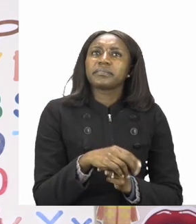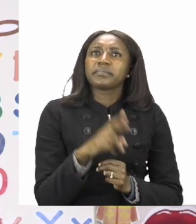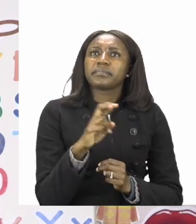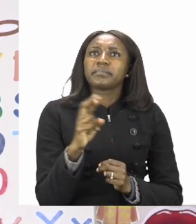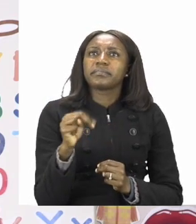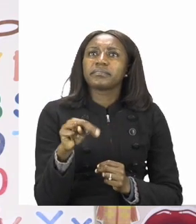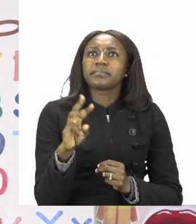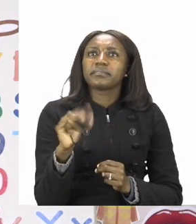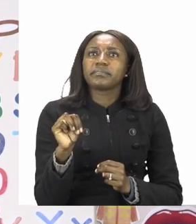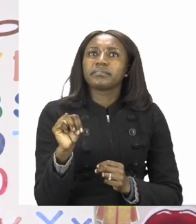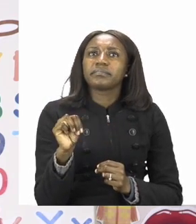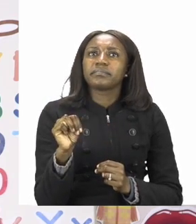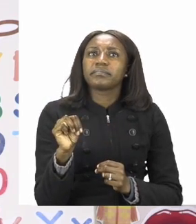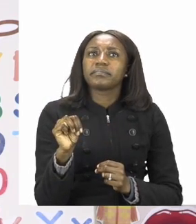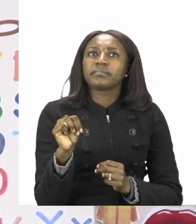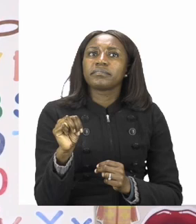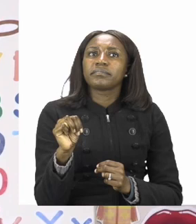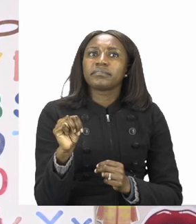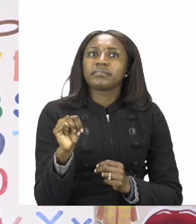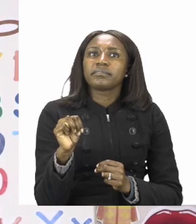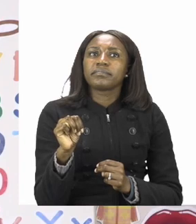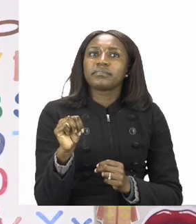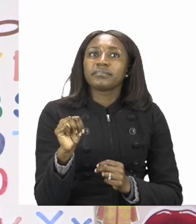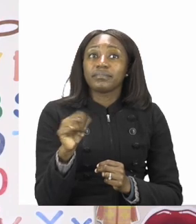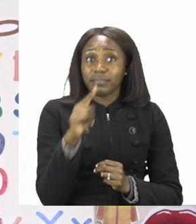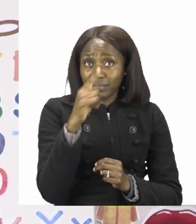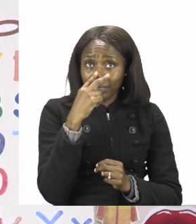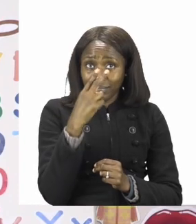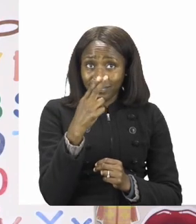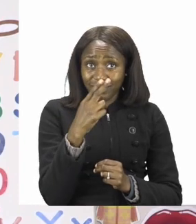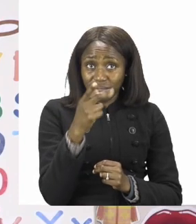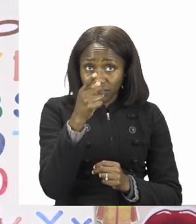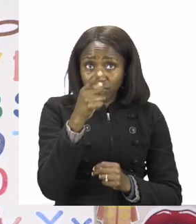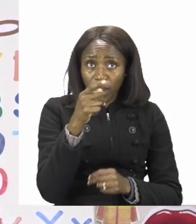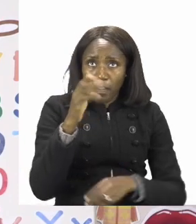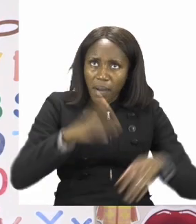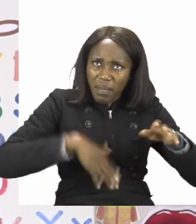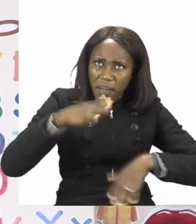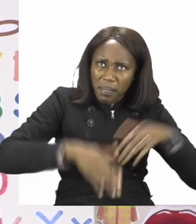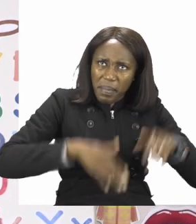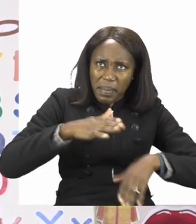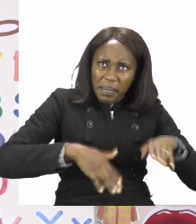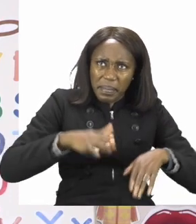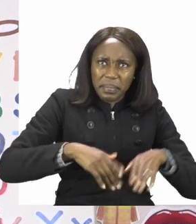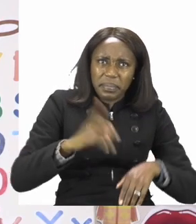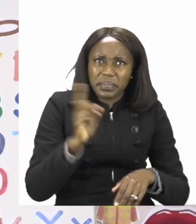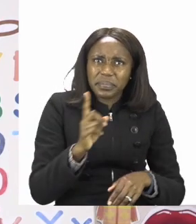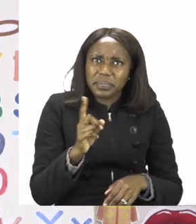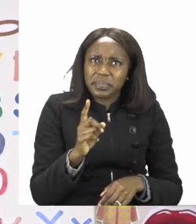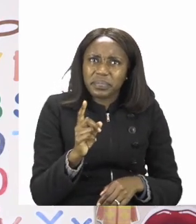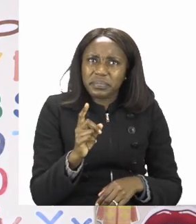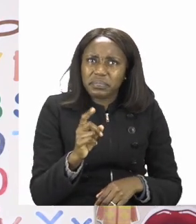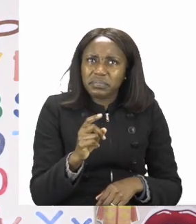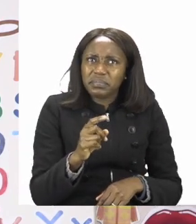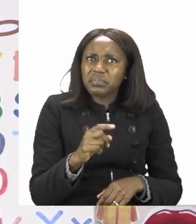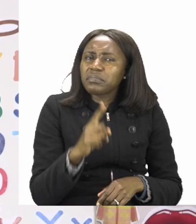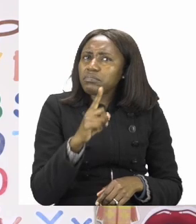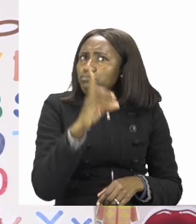Rum. This is the item that we want to name. So, do we